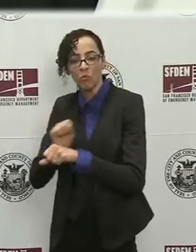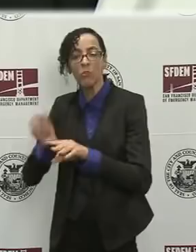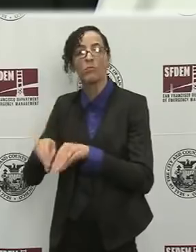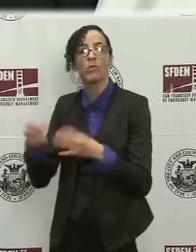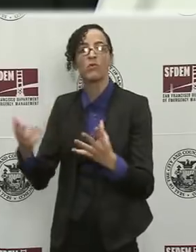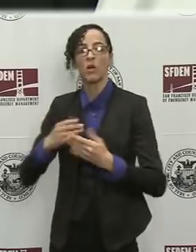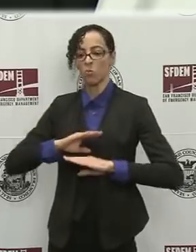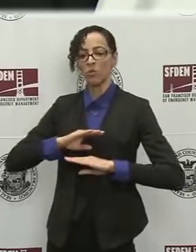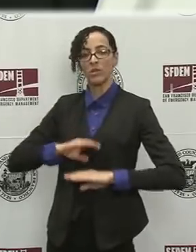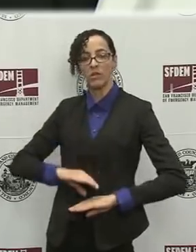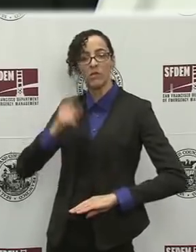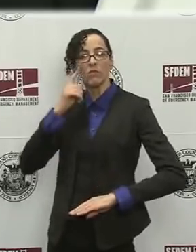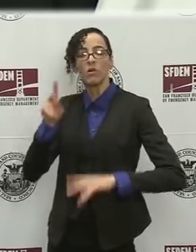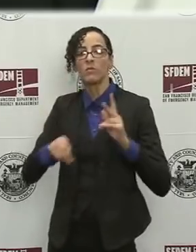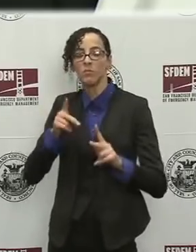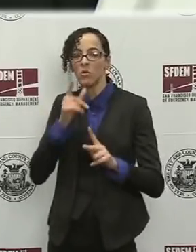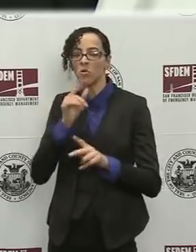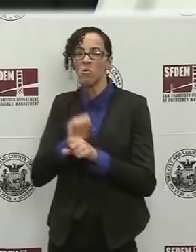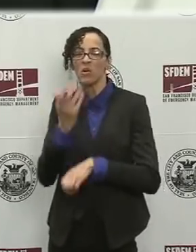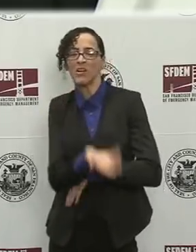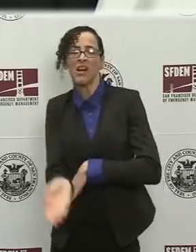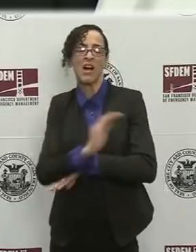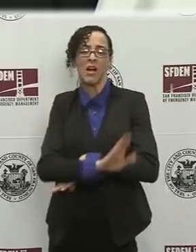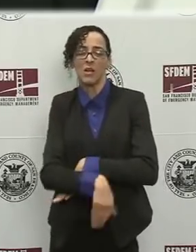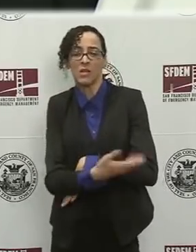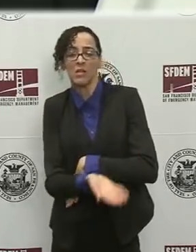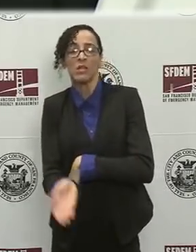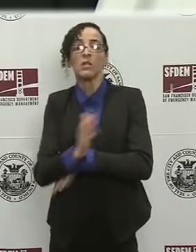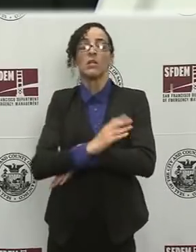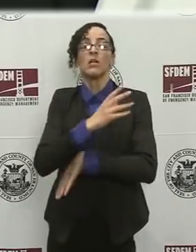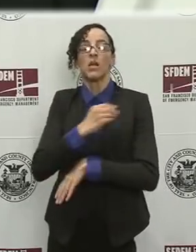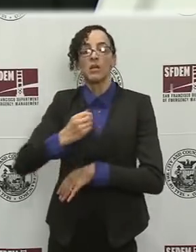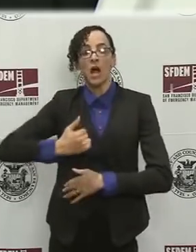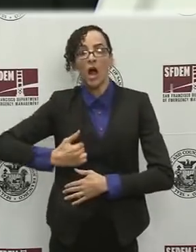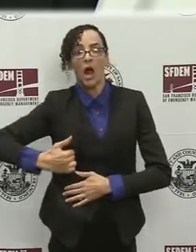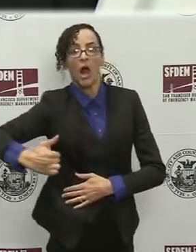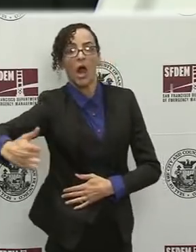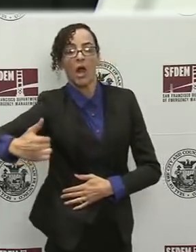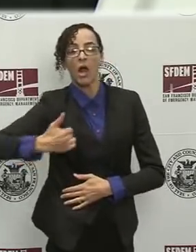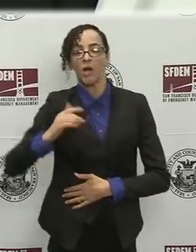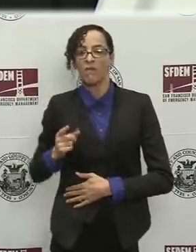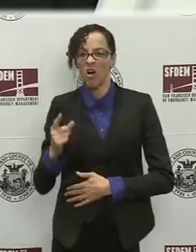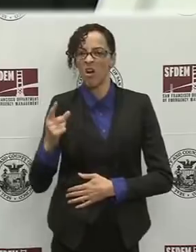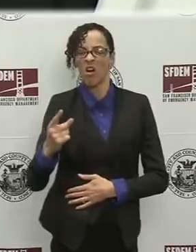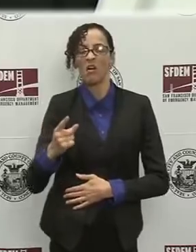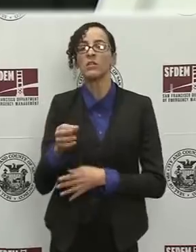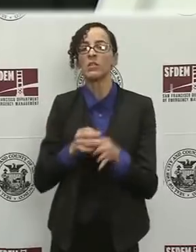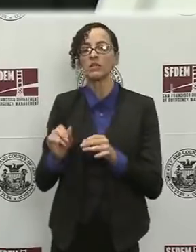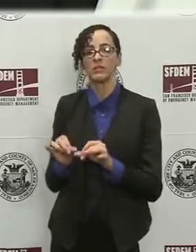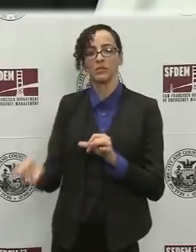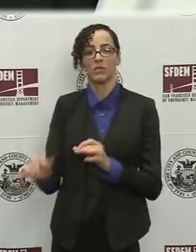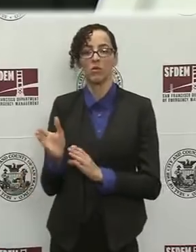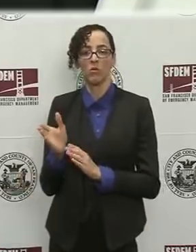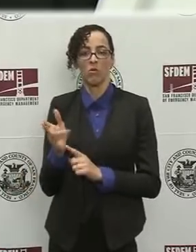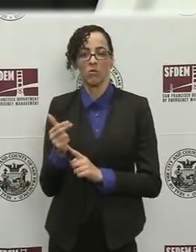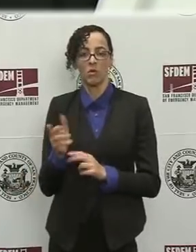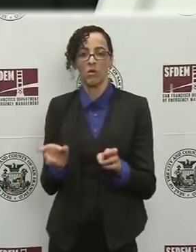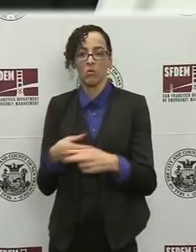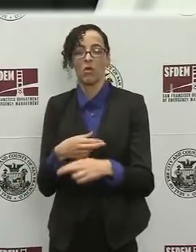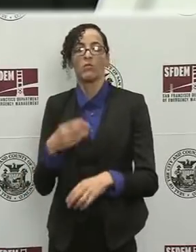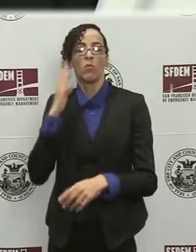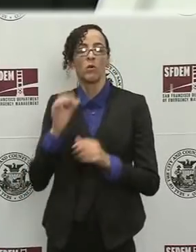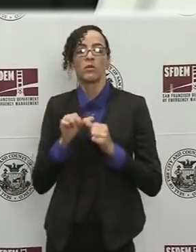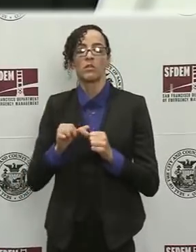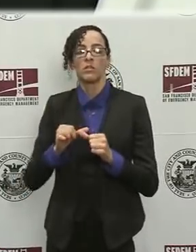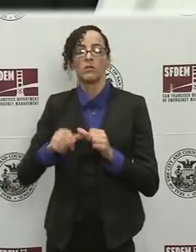and commuting far distances. And we will continue to add more hotel rooms for our frontline workers as well as for our